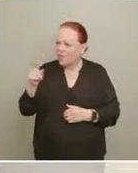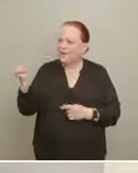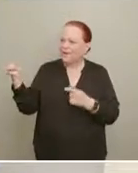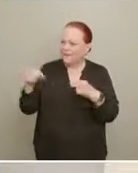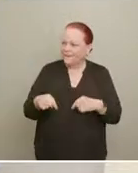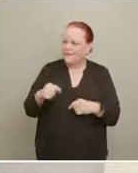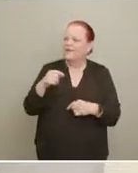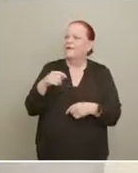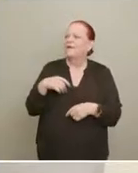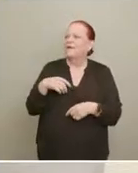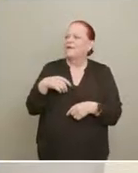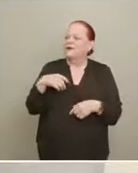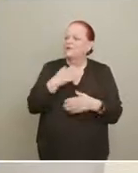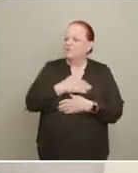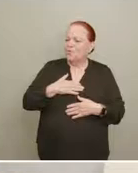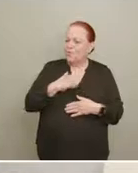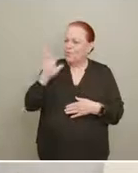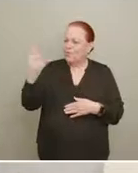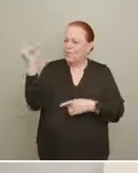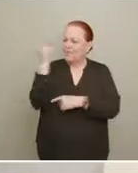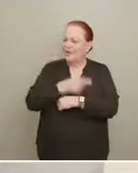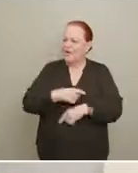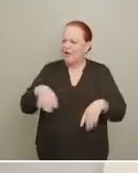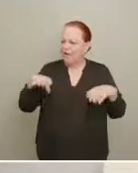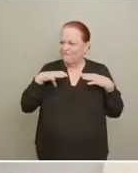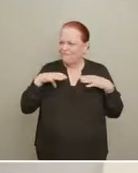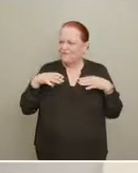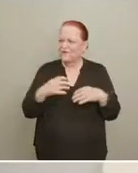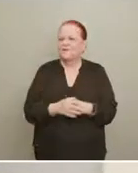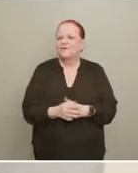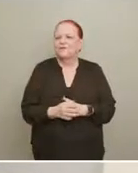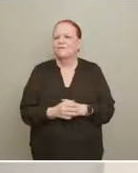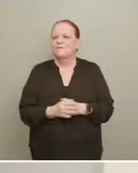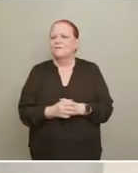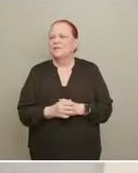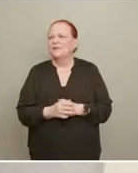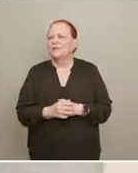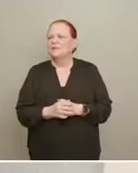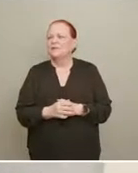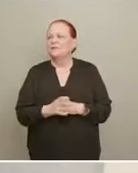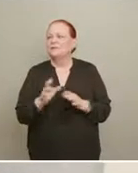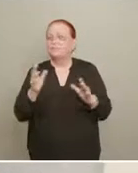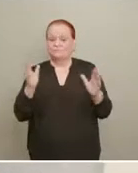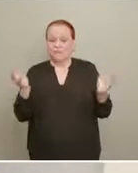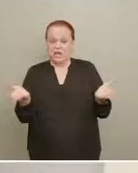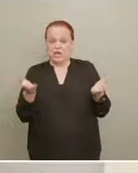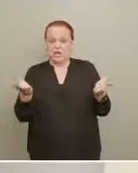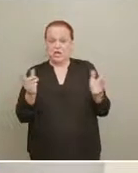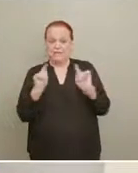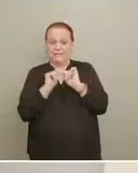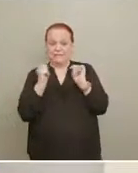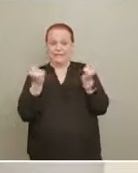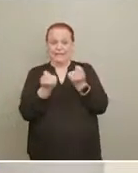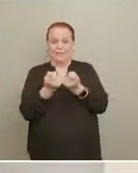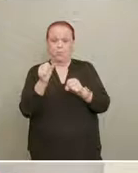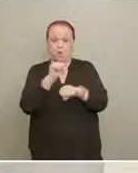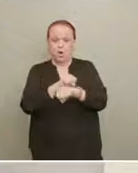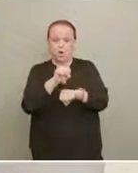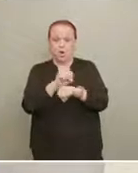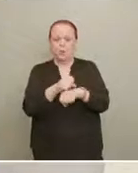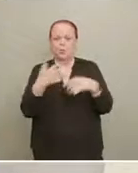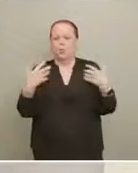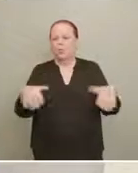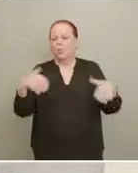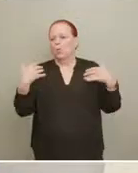you for coming here. That was my pleasure. Has tremendous work, and the teamwork that's happening here is just incredible.